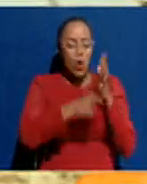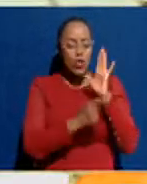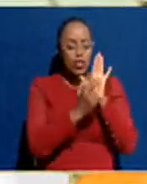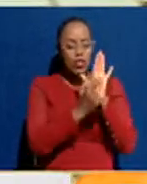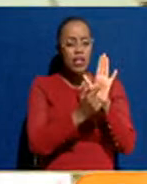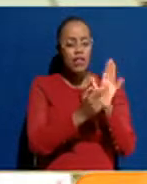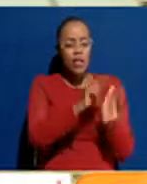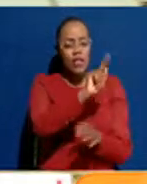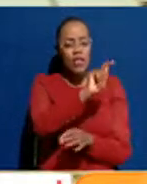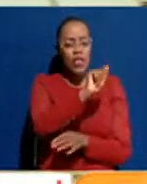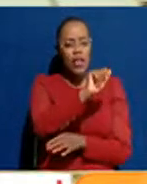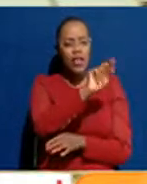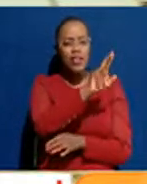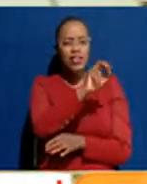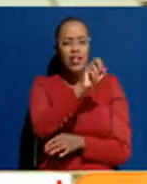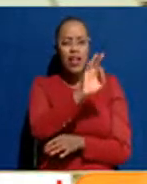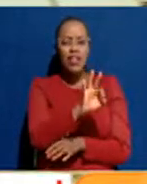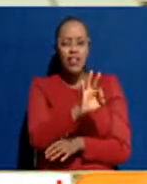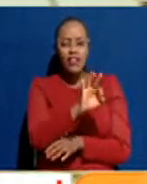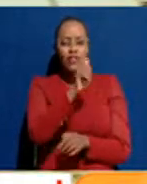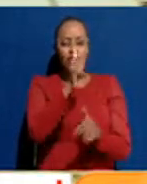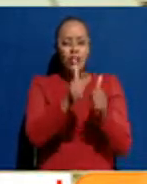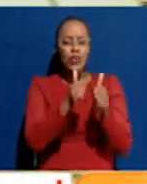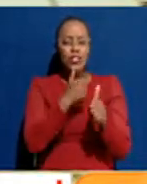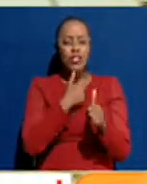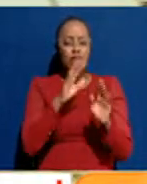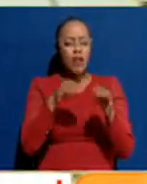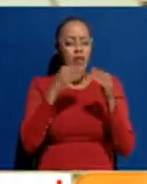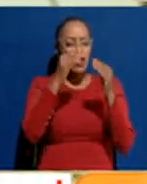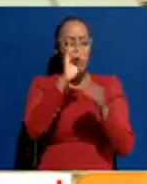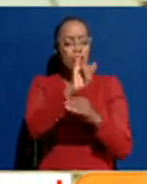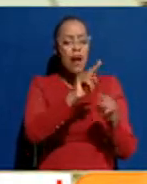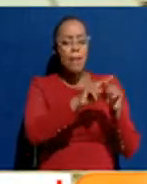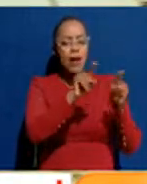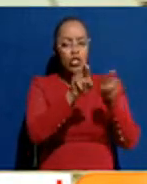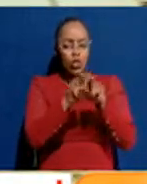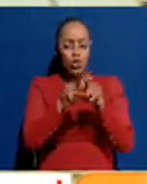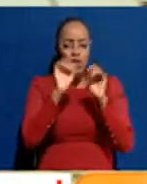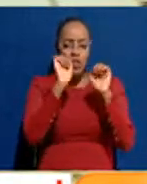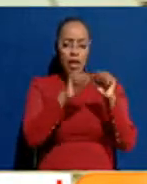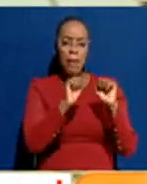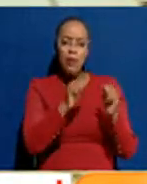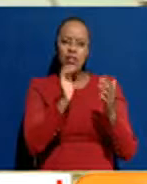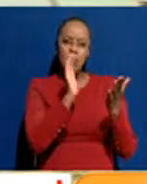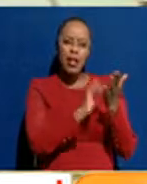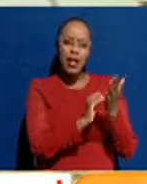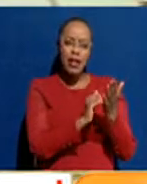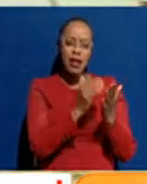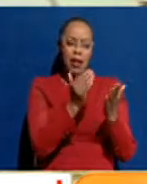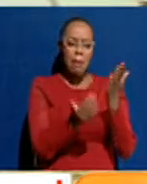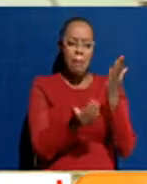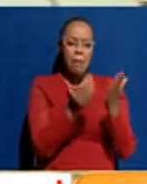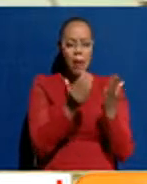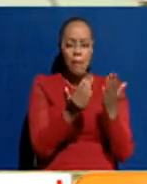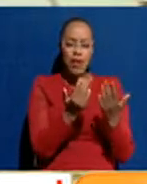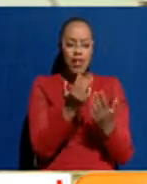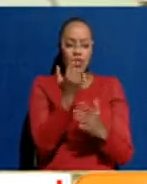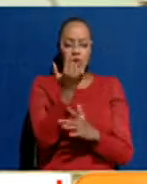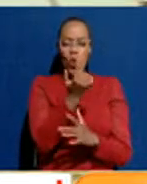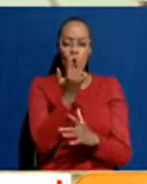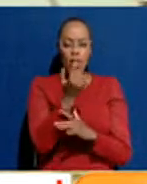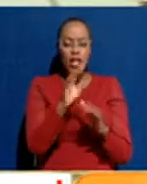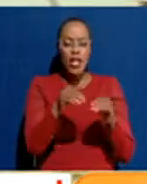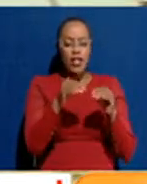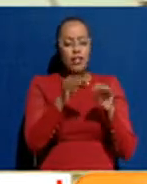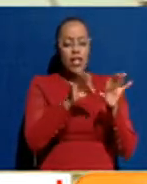tariff is actually the one which was driven by IPRA. And let me possibly just again to just give